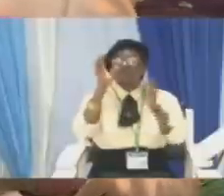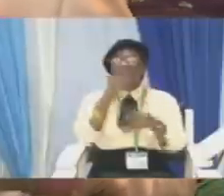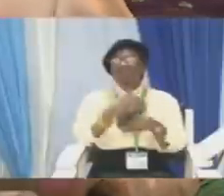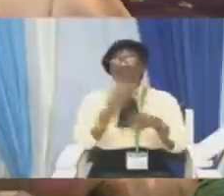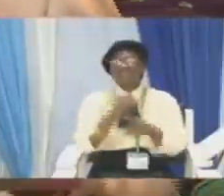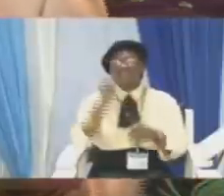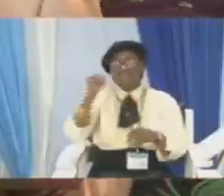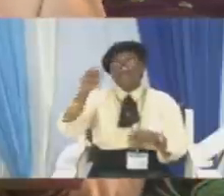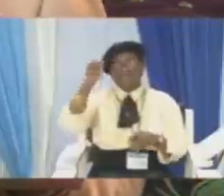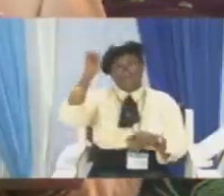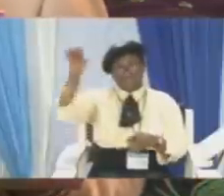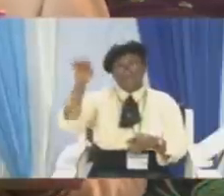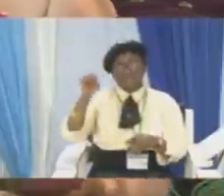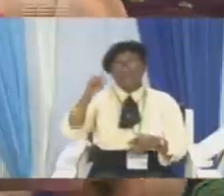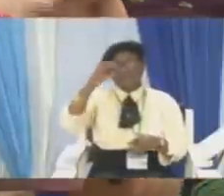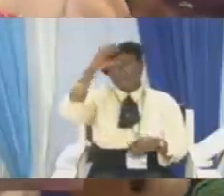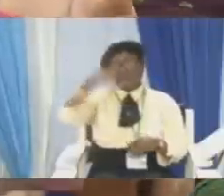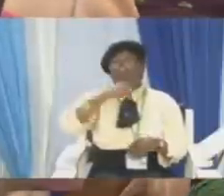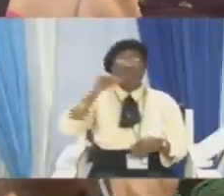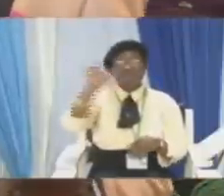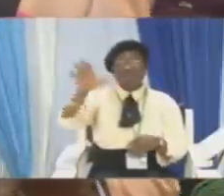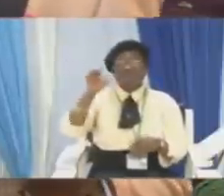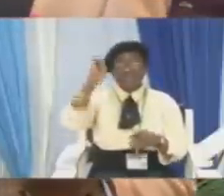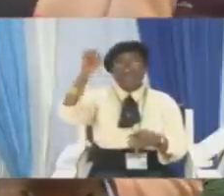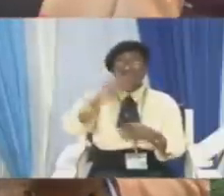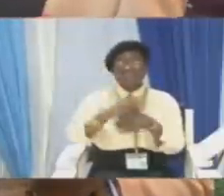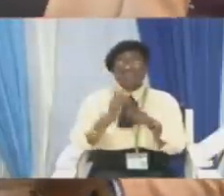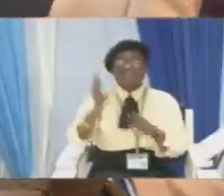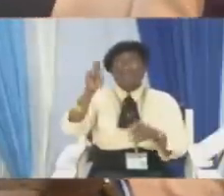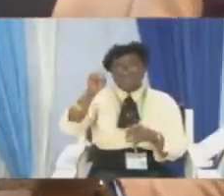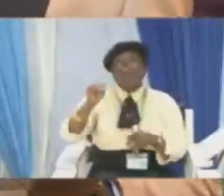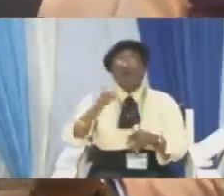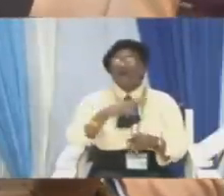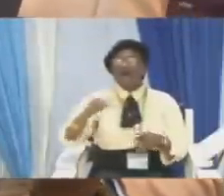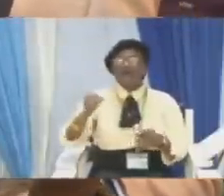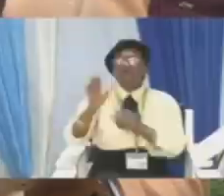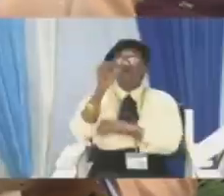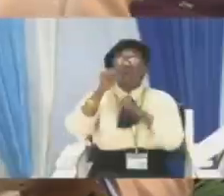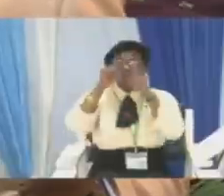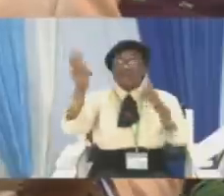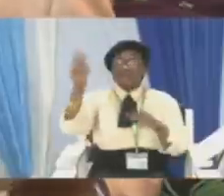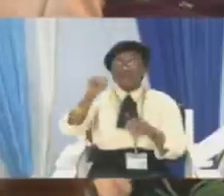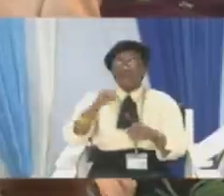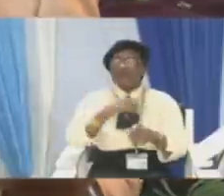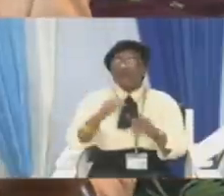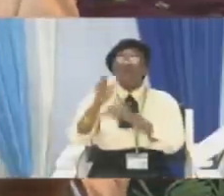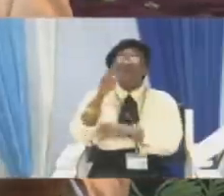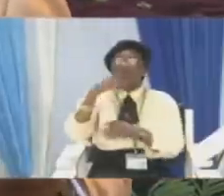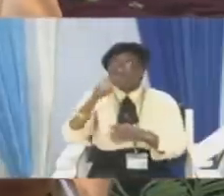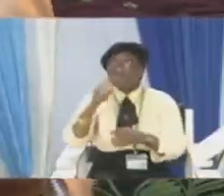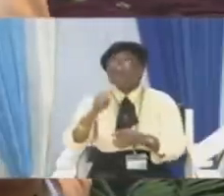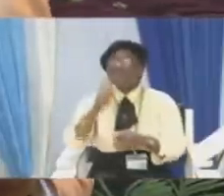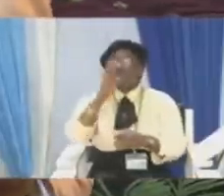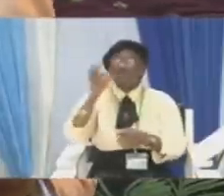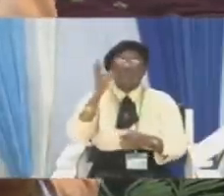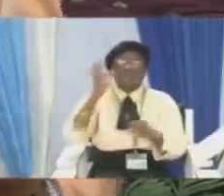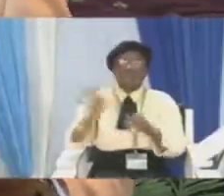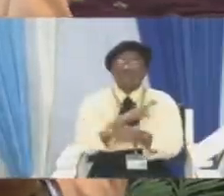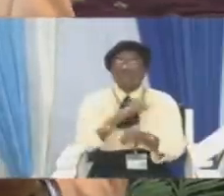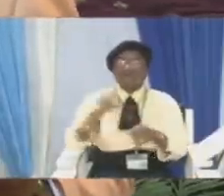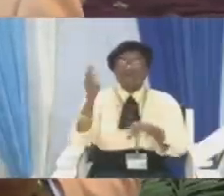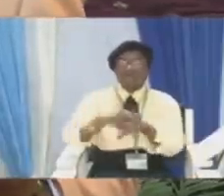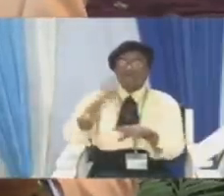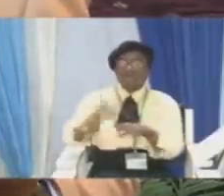female created he them. And God blessed them. And God said unto them, be fruitful and multiply